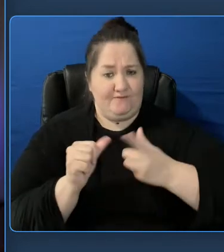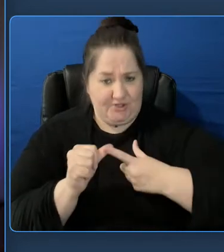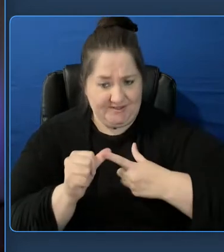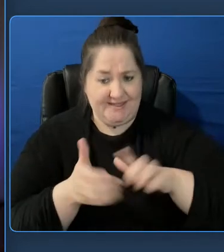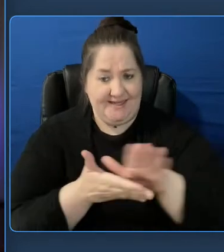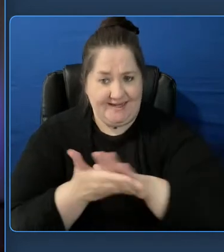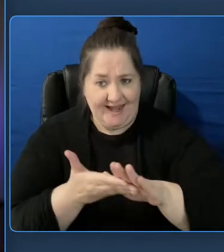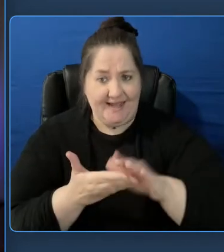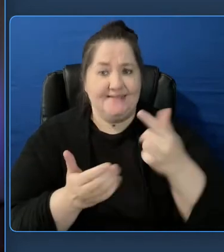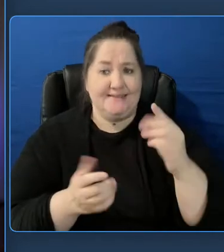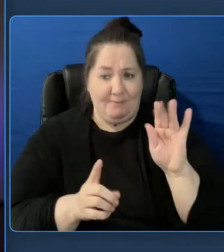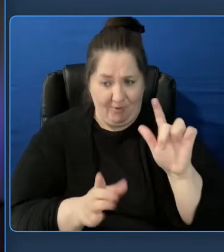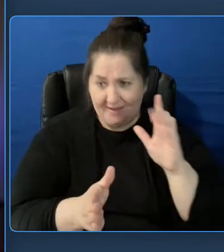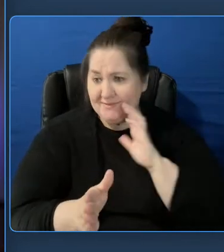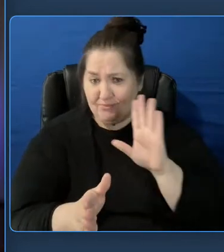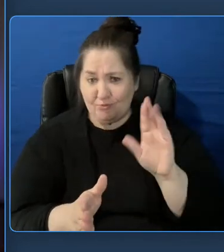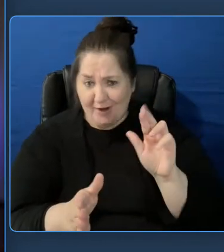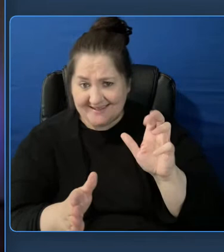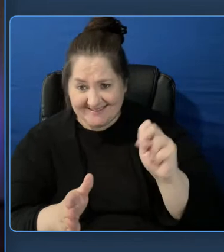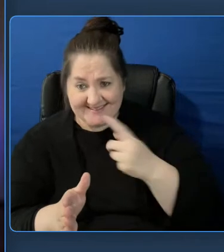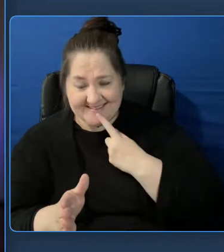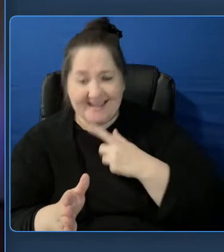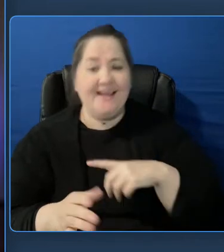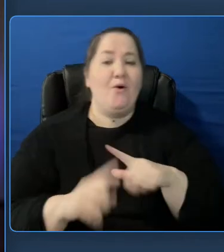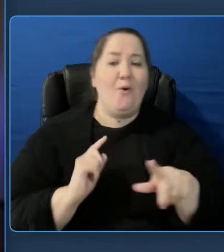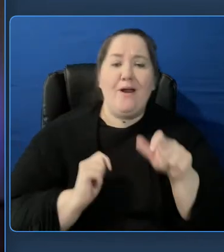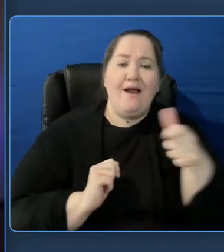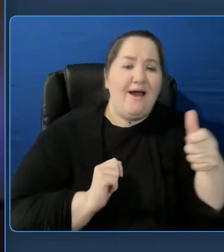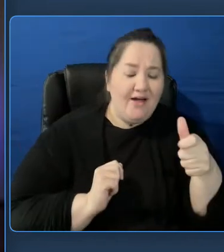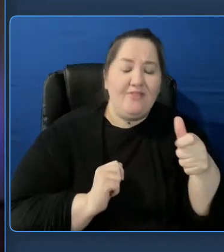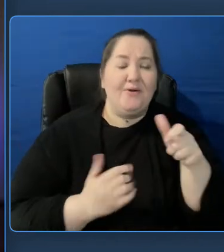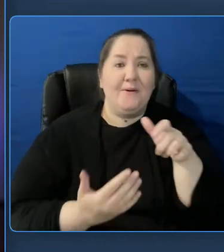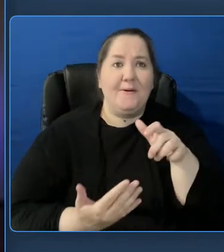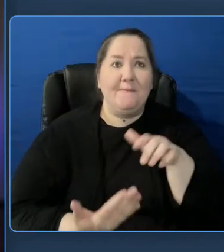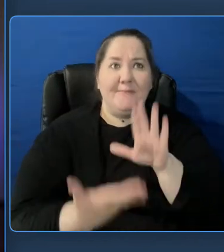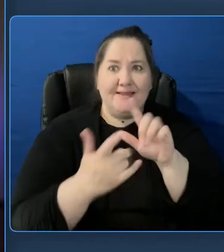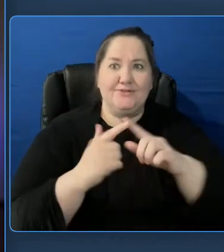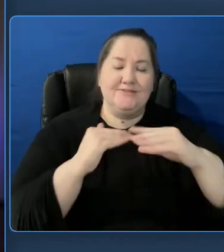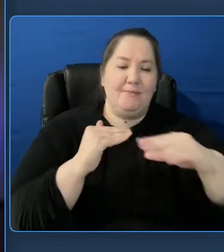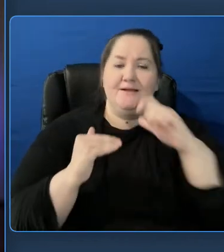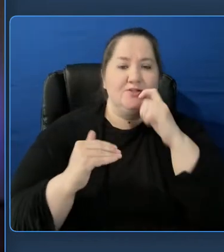with a nice gimbal, as Brendan said, or some other method to stabilize.